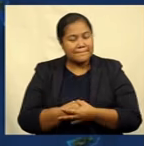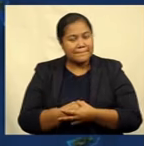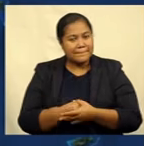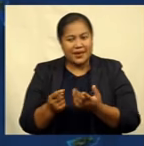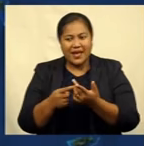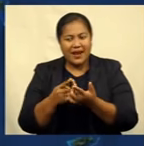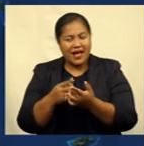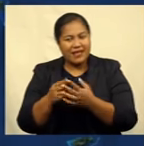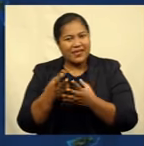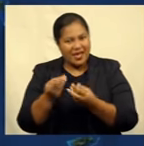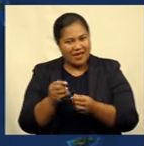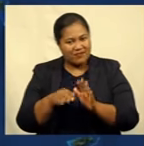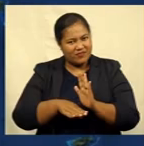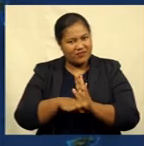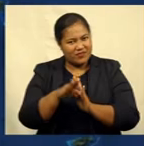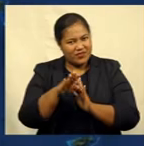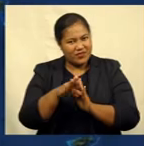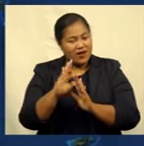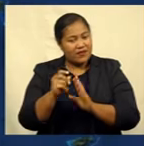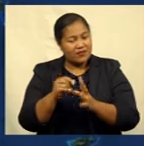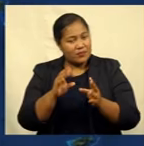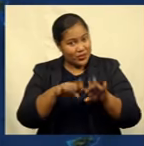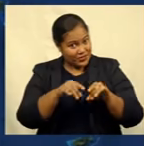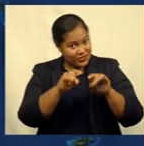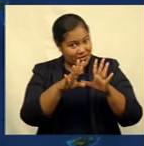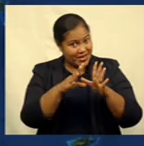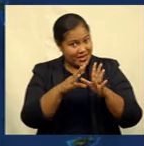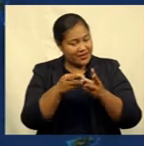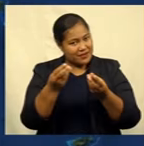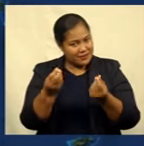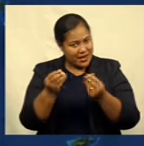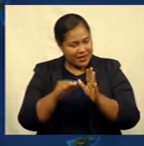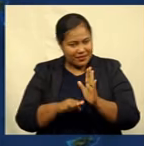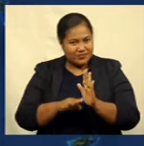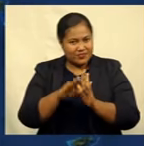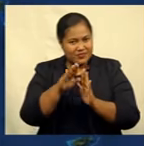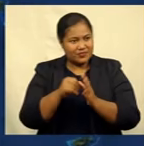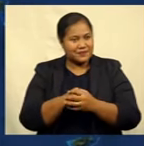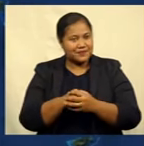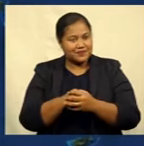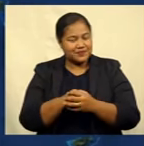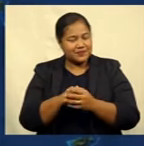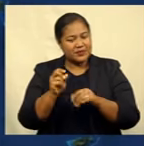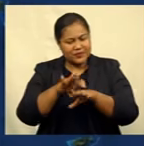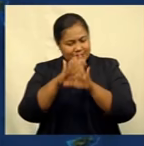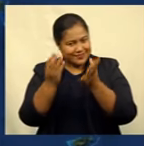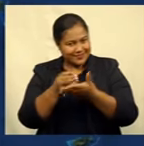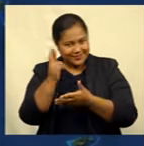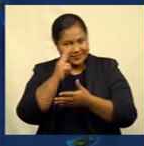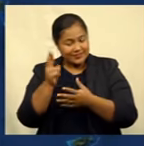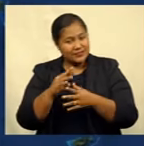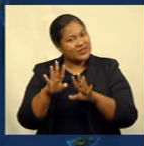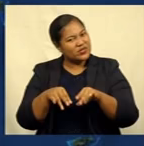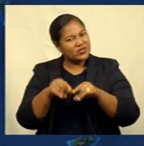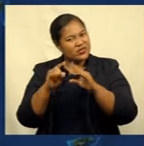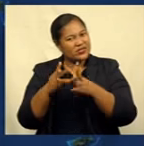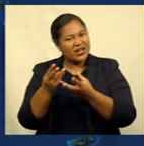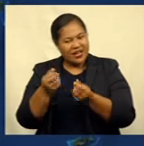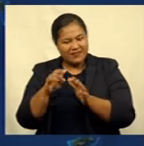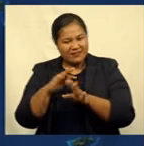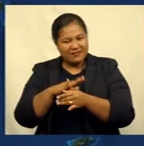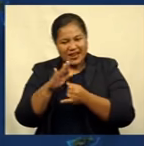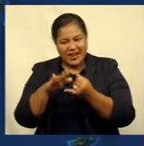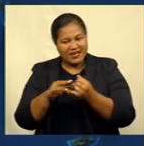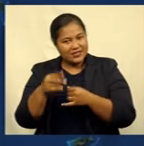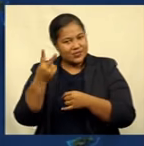growth-focused currencies such as the Australian dollar gained as a global risk sell-off abated further. The Aussie was last up 0.2%